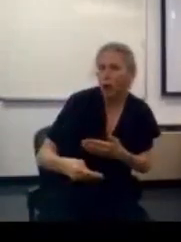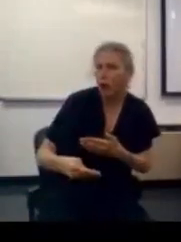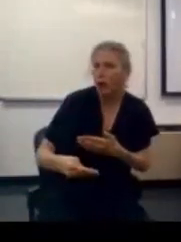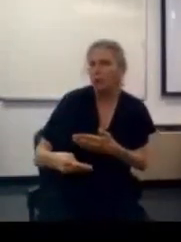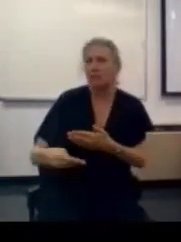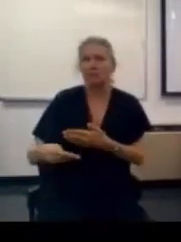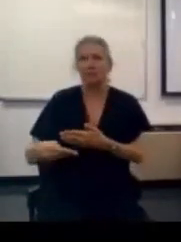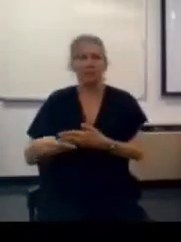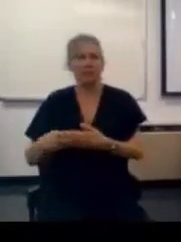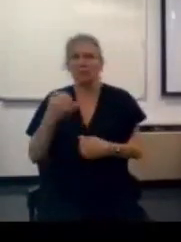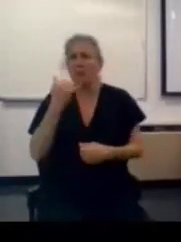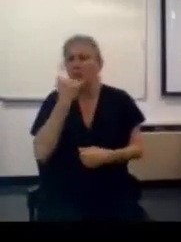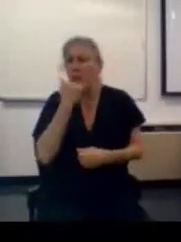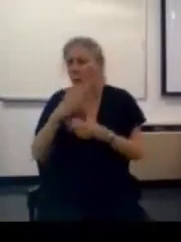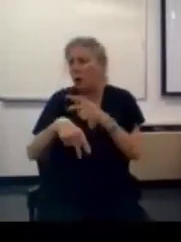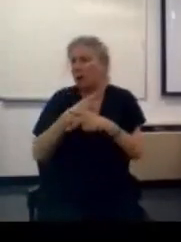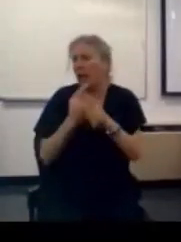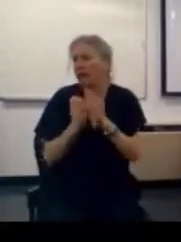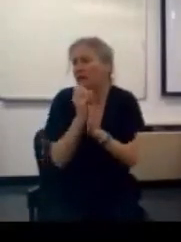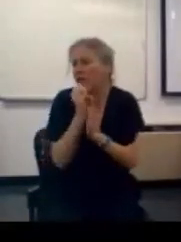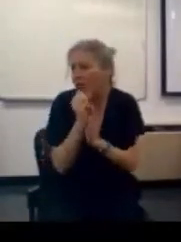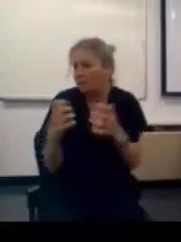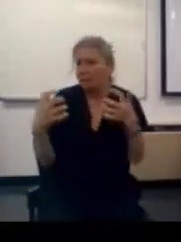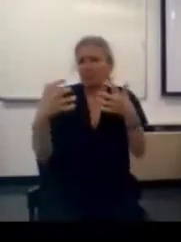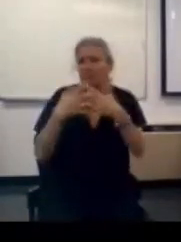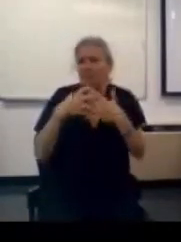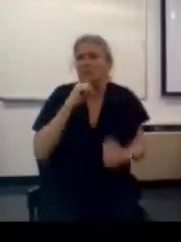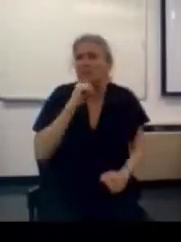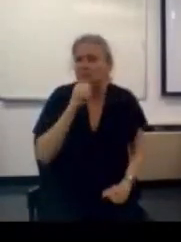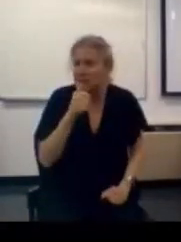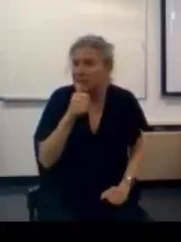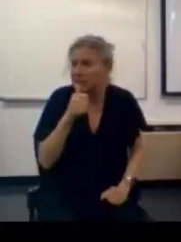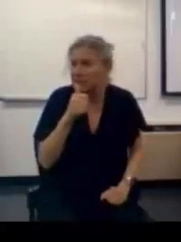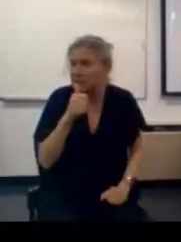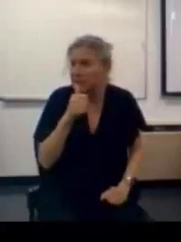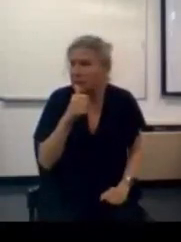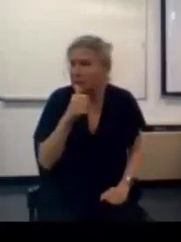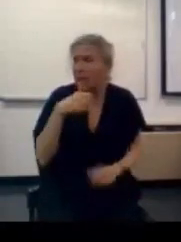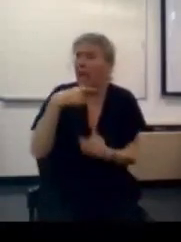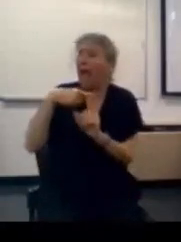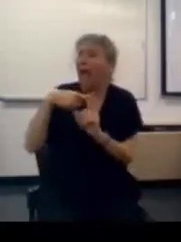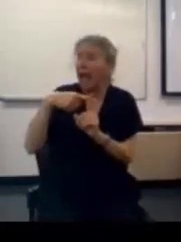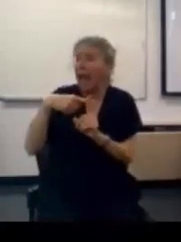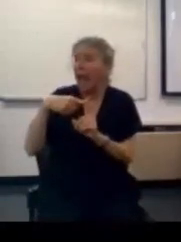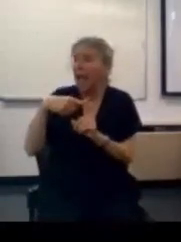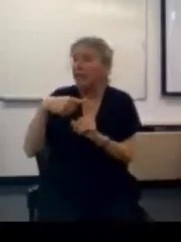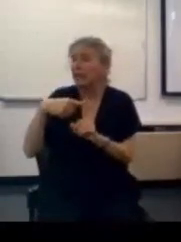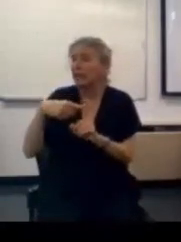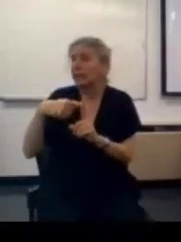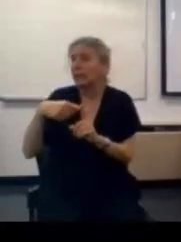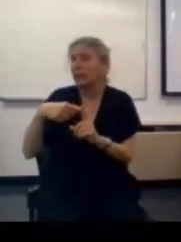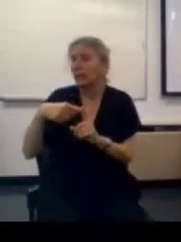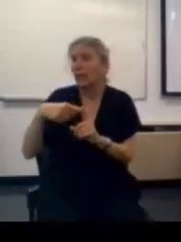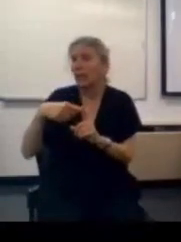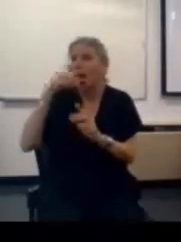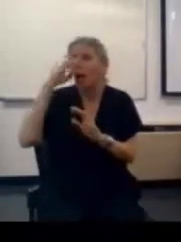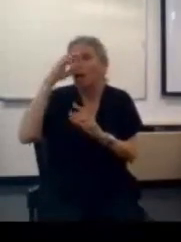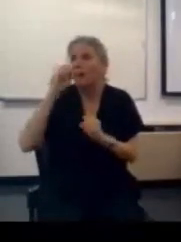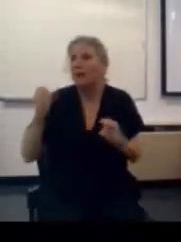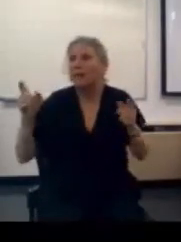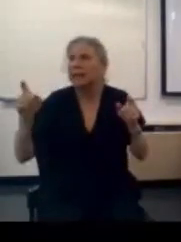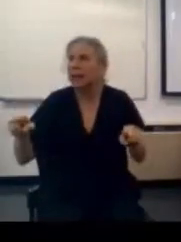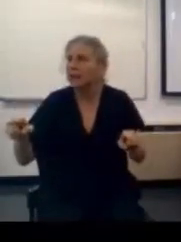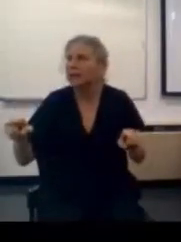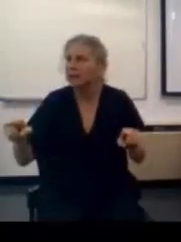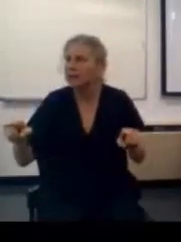The cost, the fact that it wasn't in my stage, and I'm not mindful of also sort of the